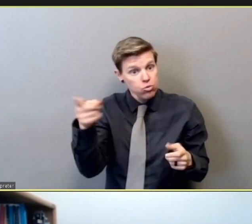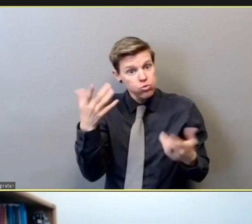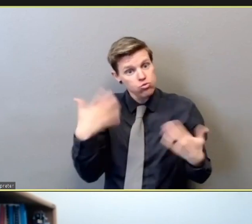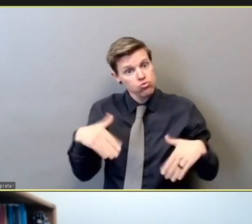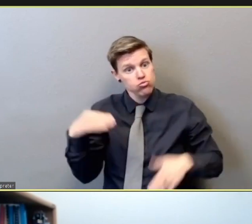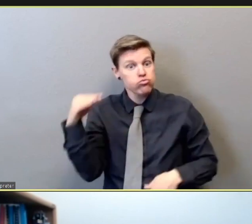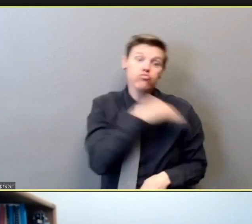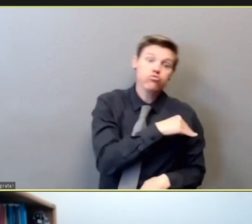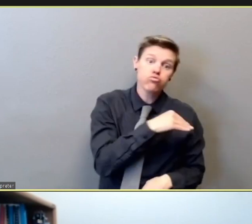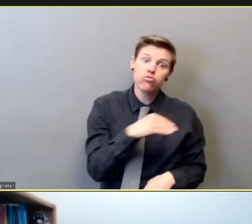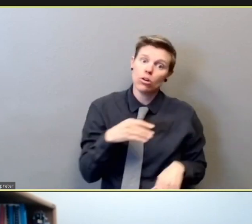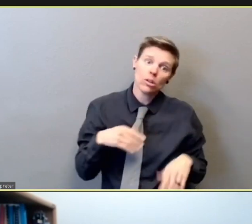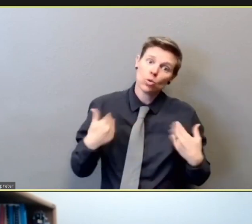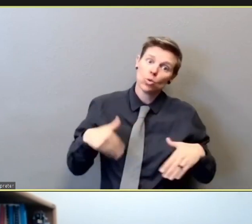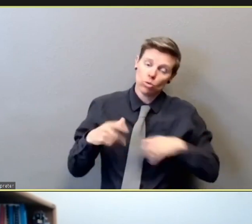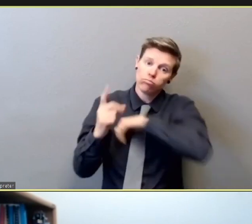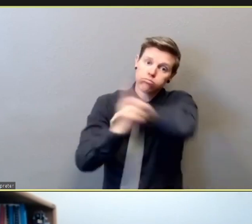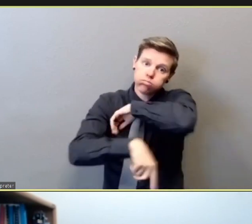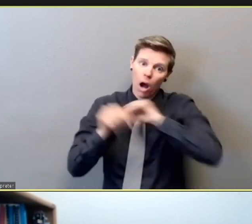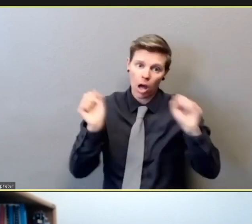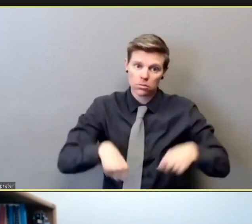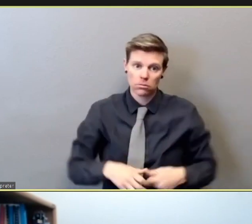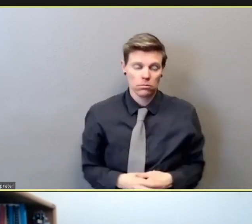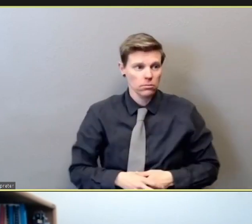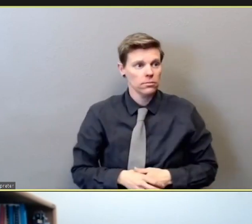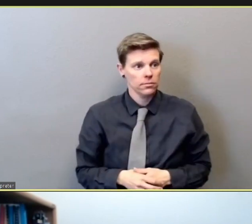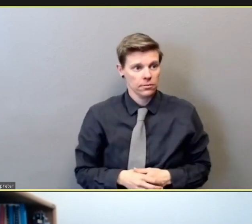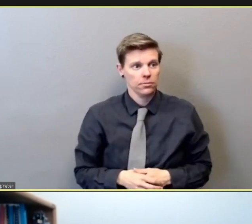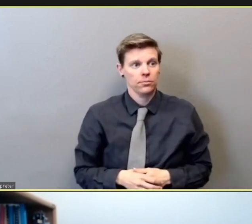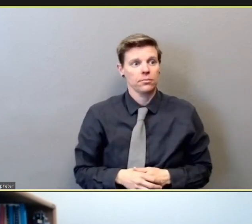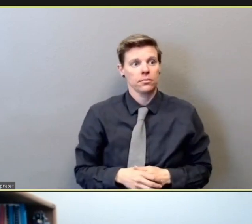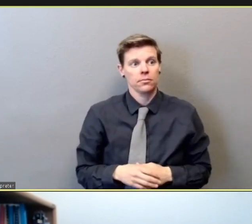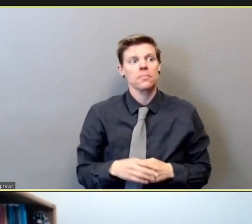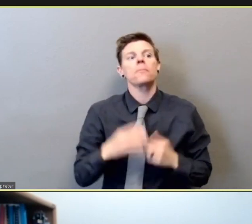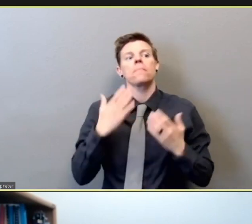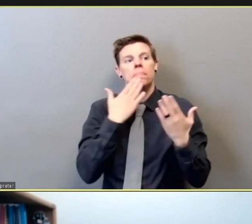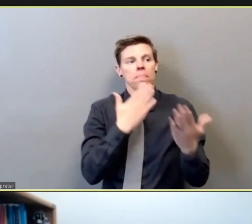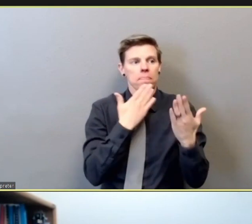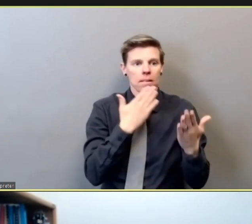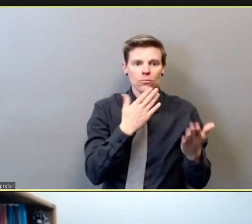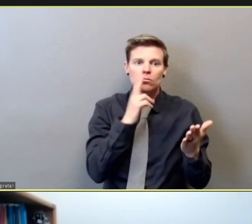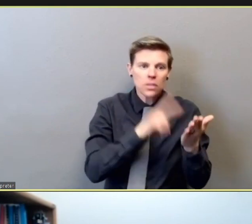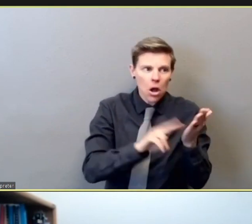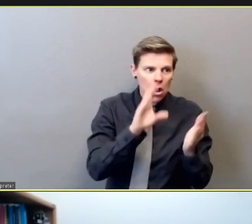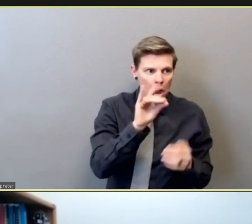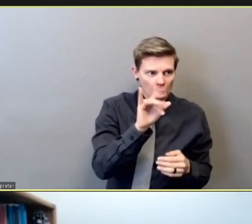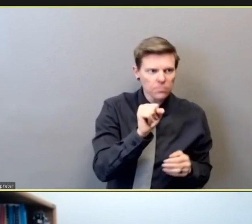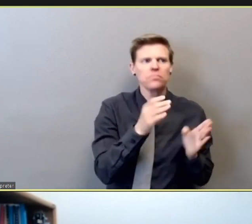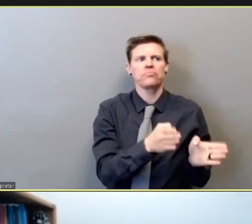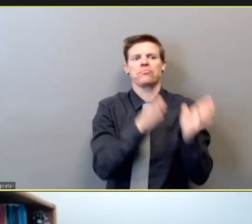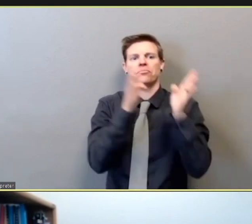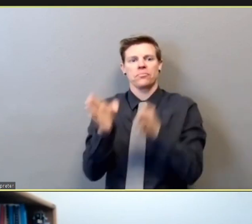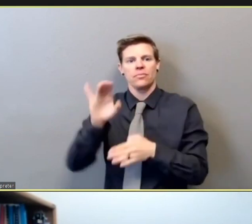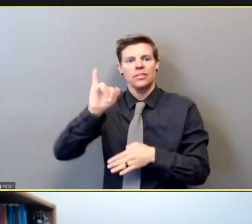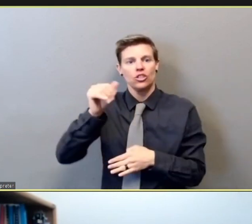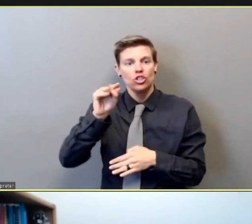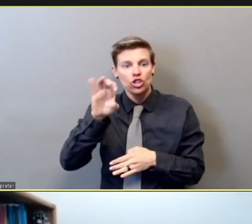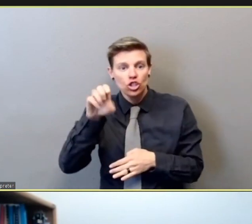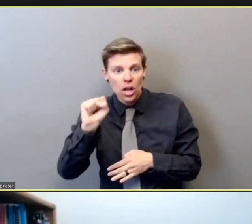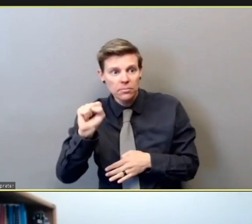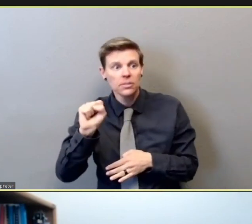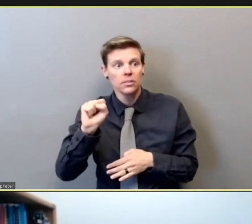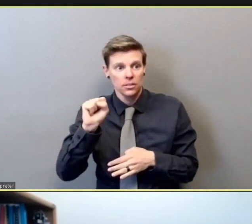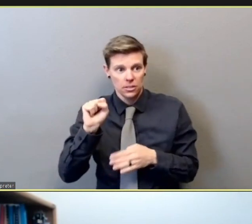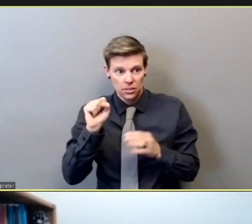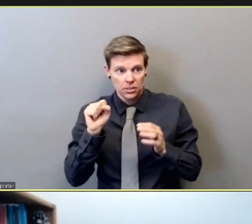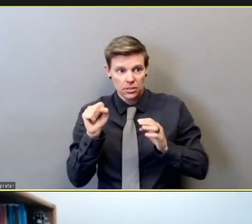Thank you, Secretary Collins. Before I turn it over to James Barron, just a note to the reporters on the line